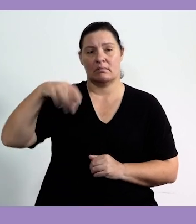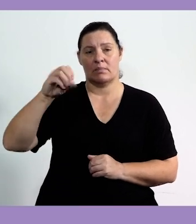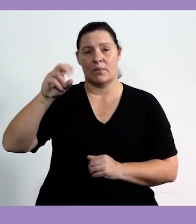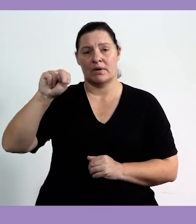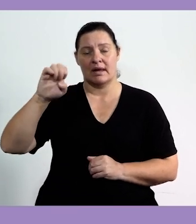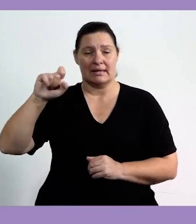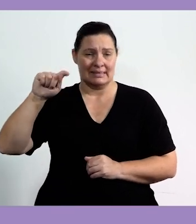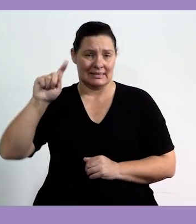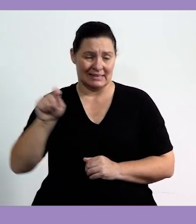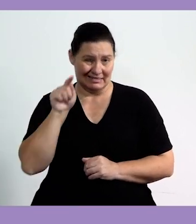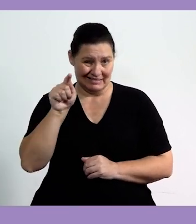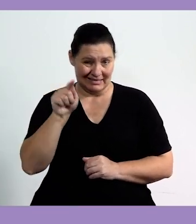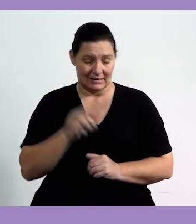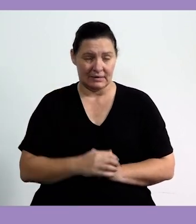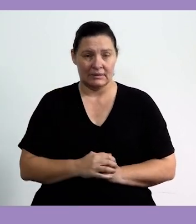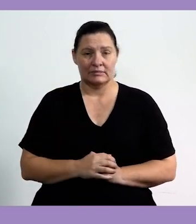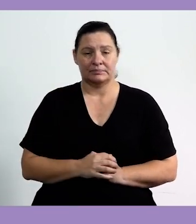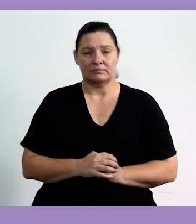exponent.